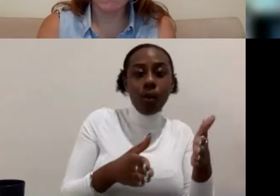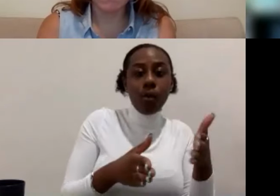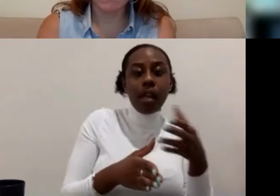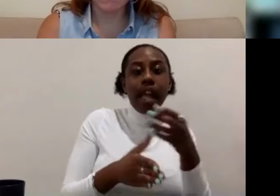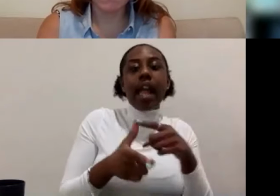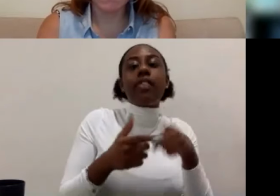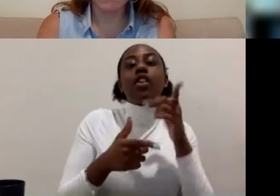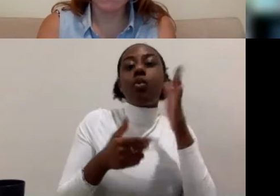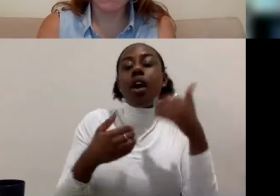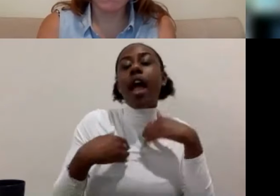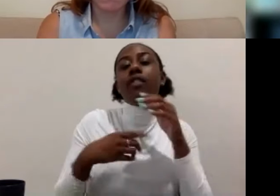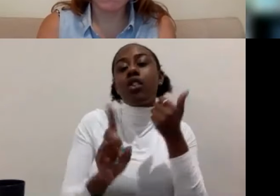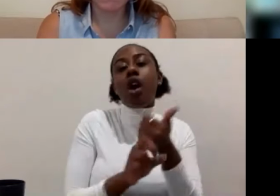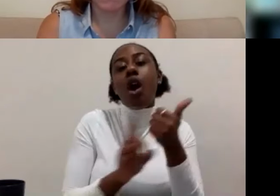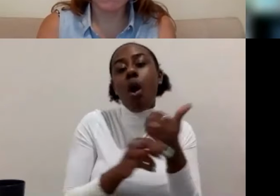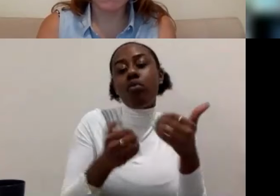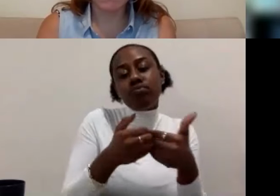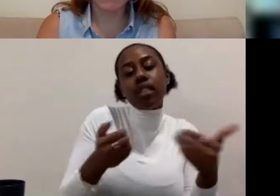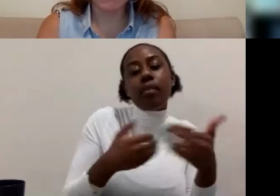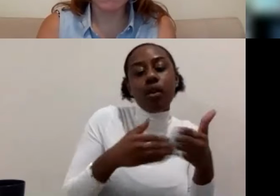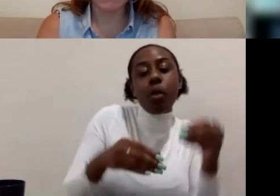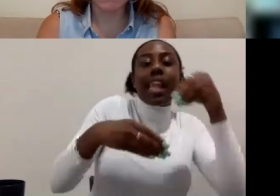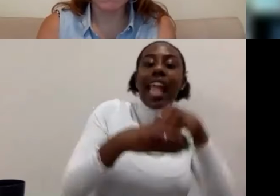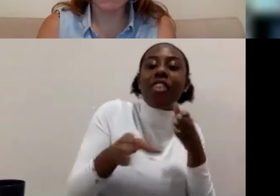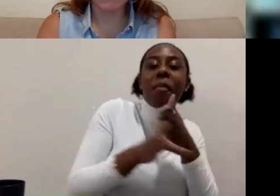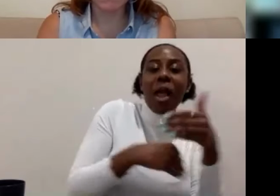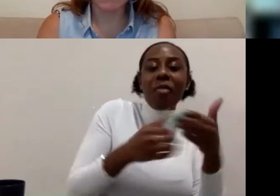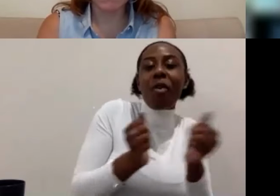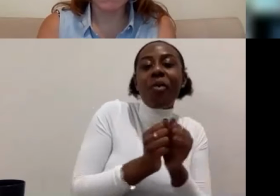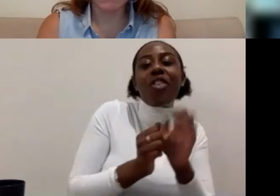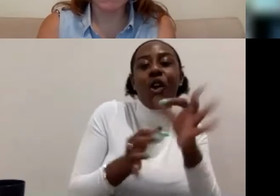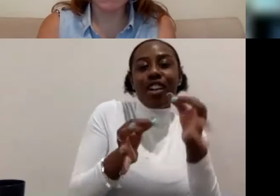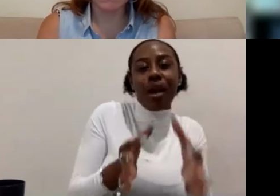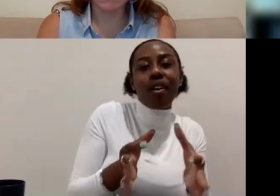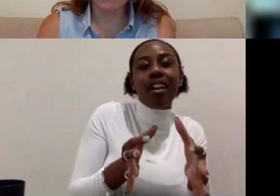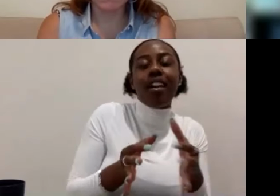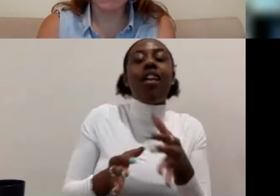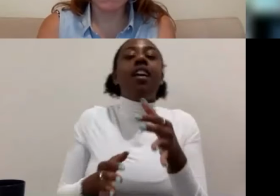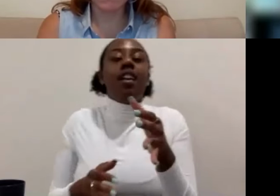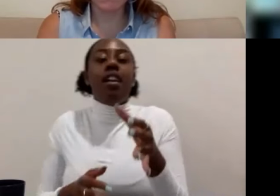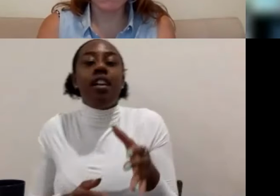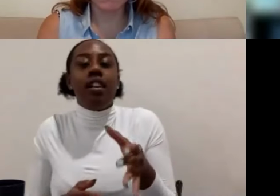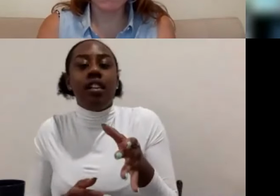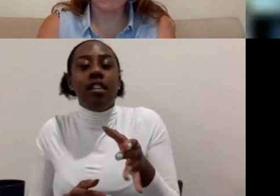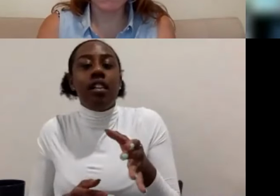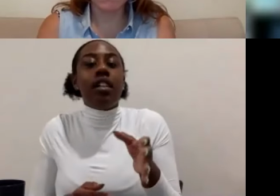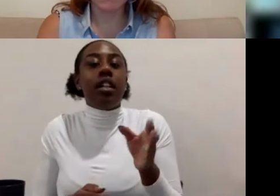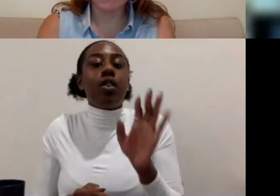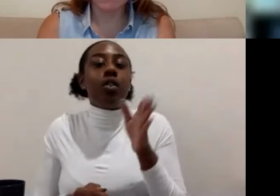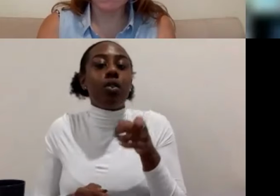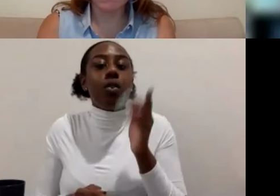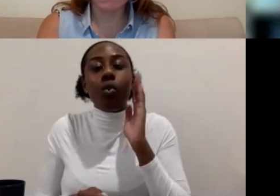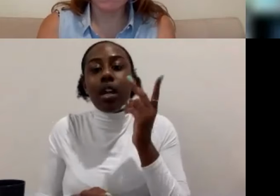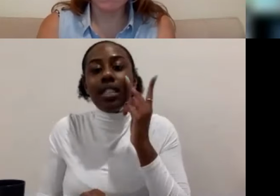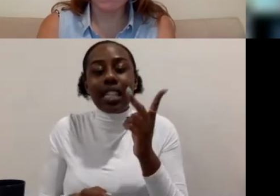in the main room with those assistants. So you will see a